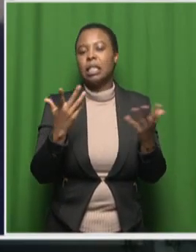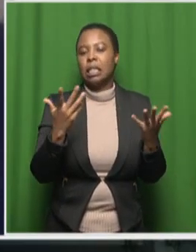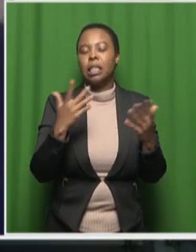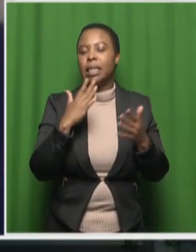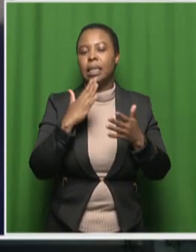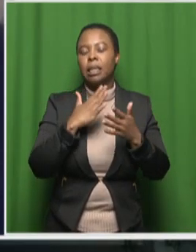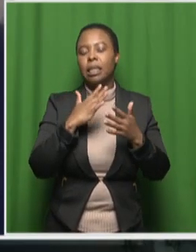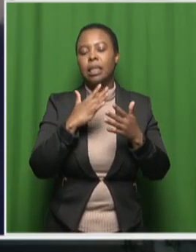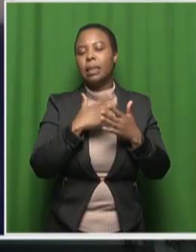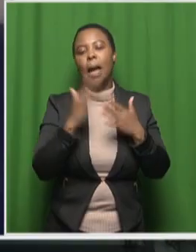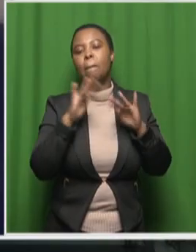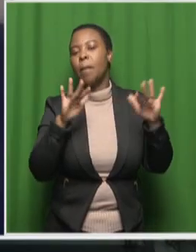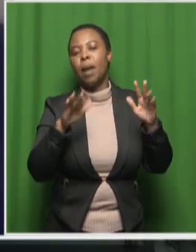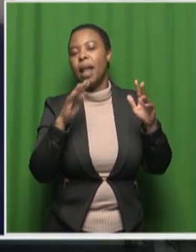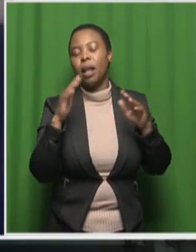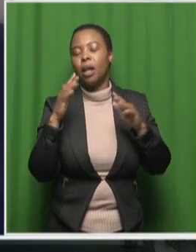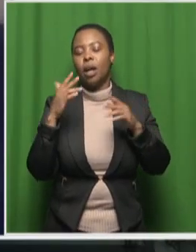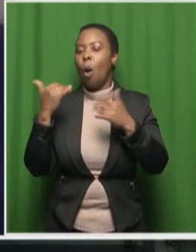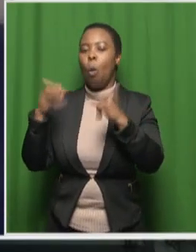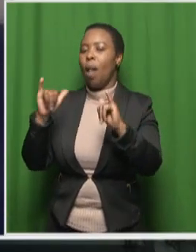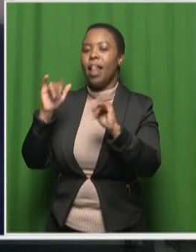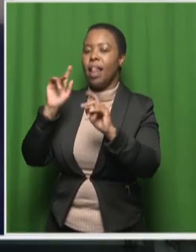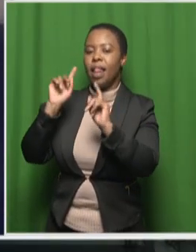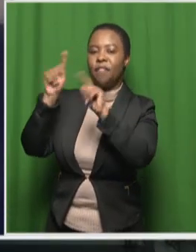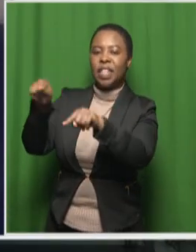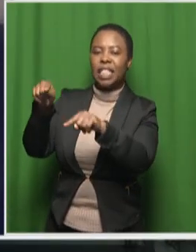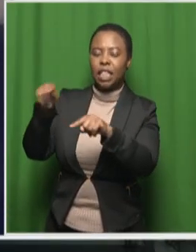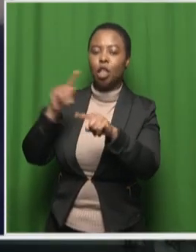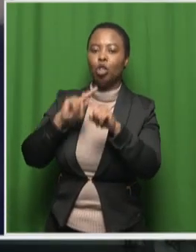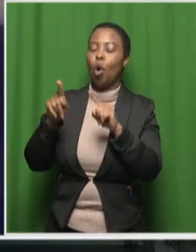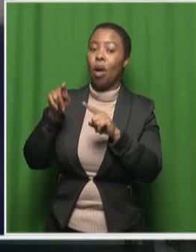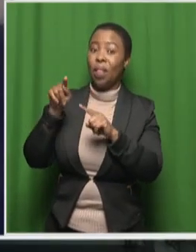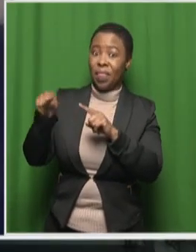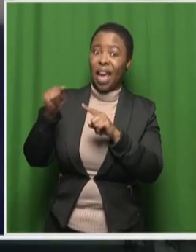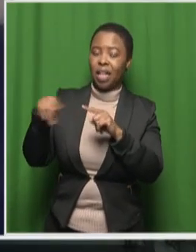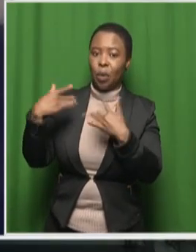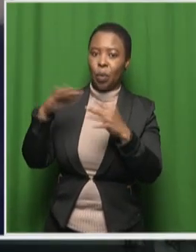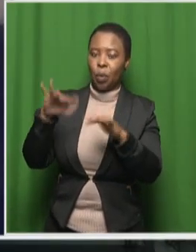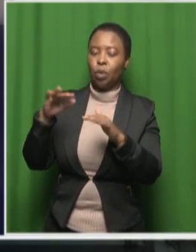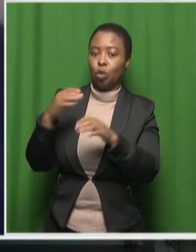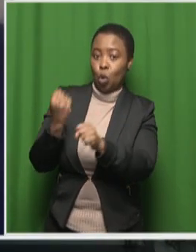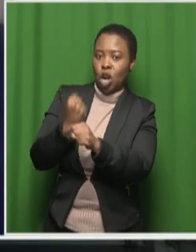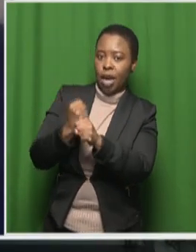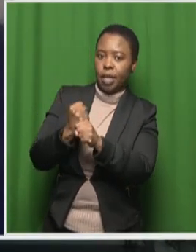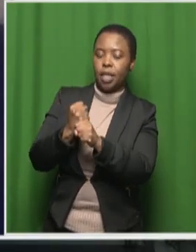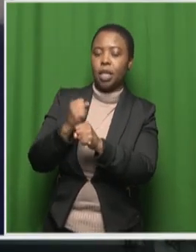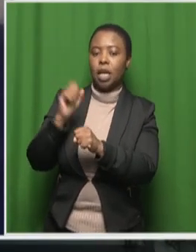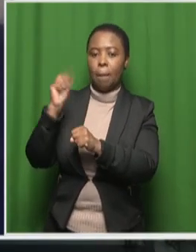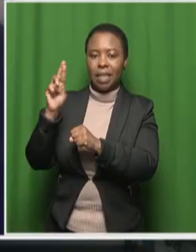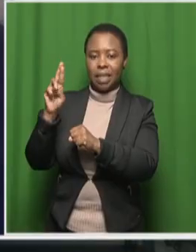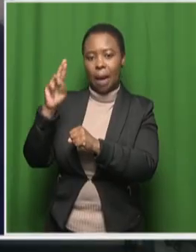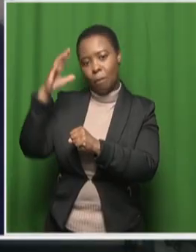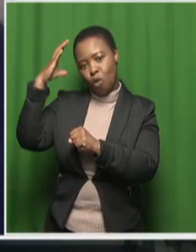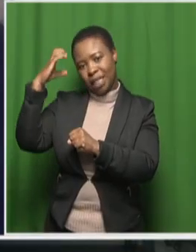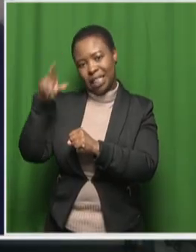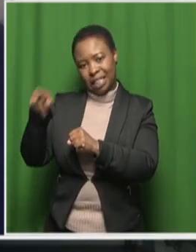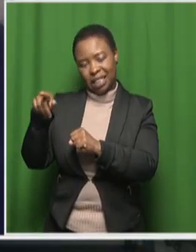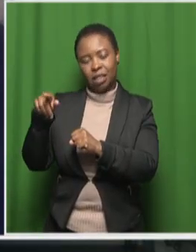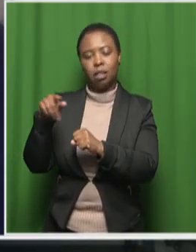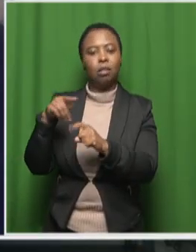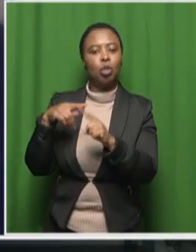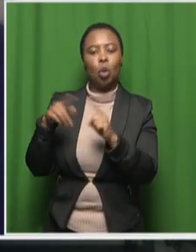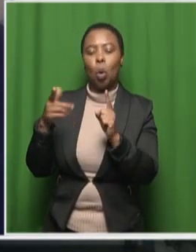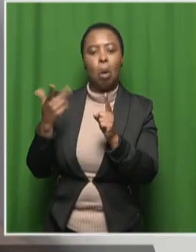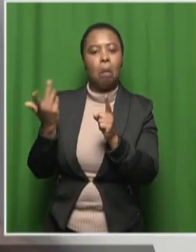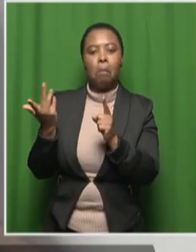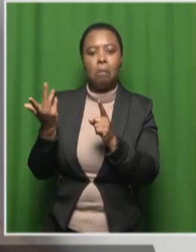just understand, what this mammoth task entailed for you to create this offering with Mr. Price. I mean, why would it stand out for you?